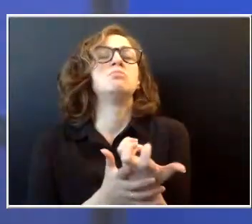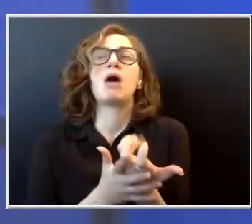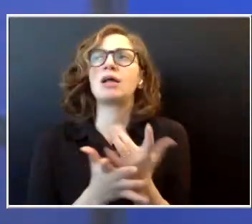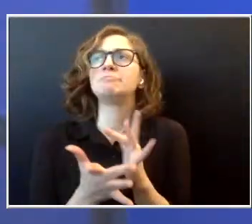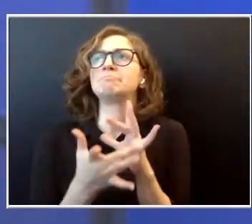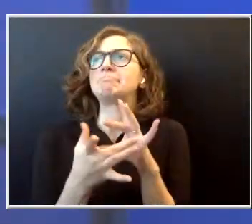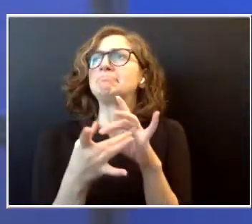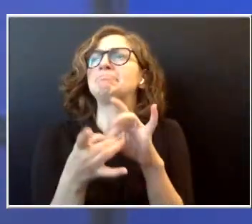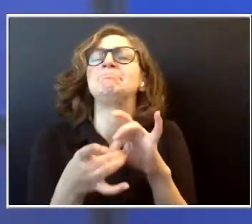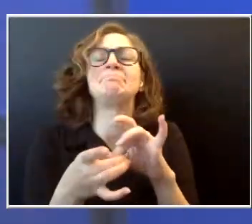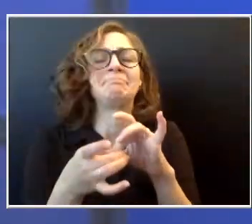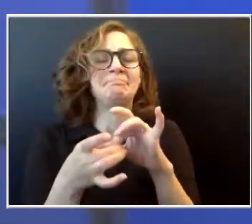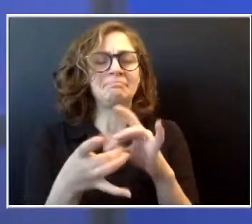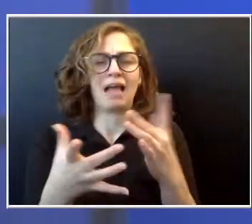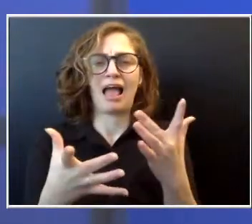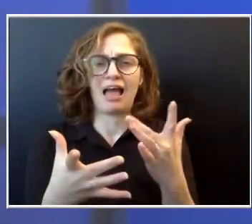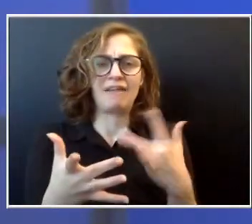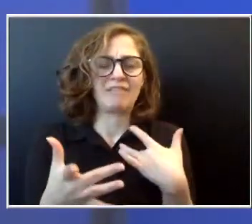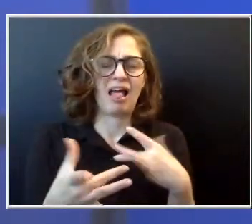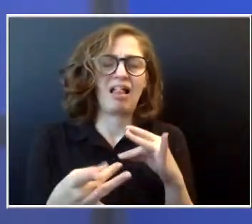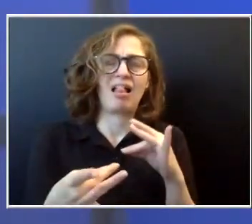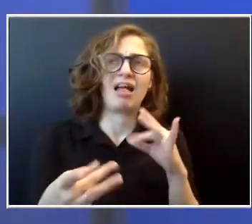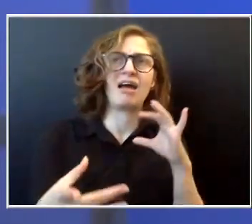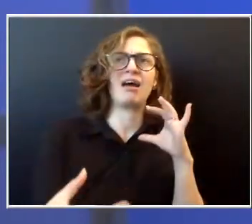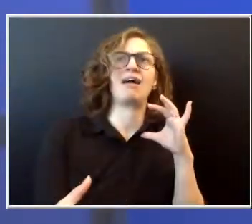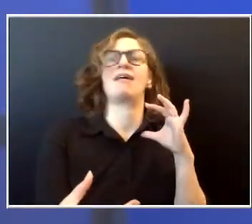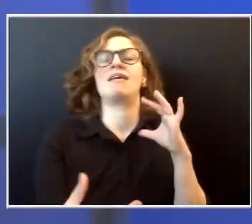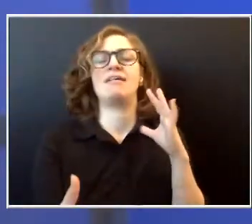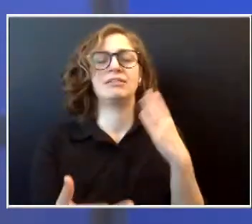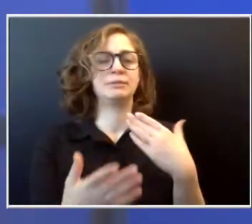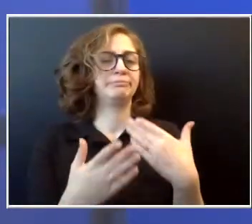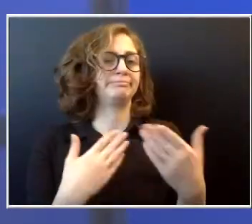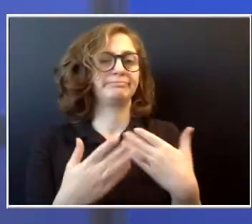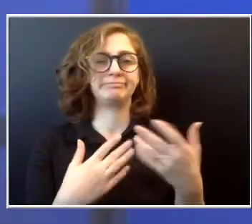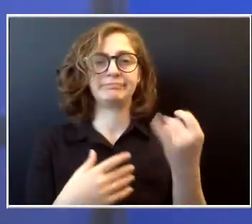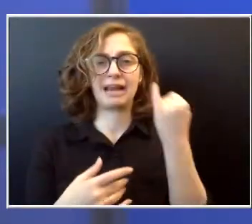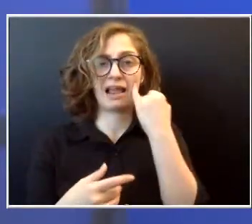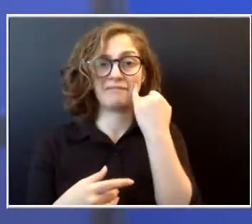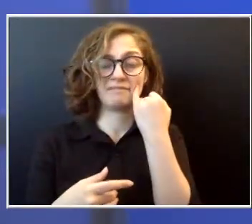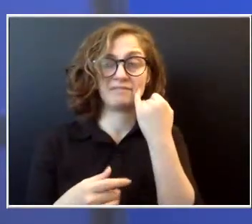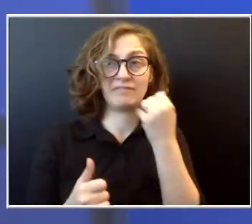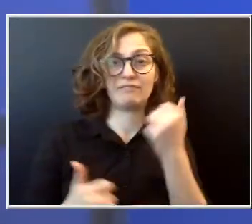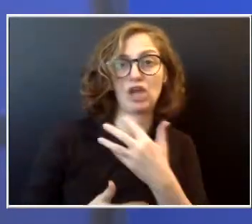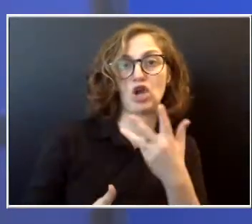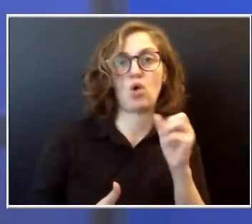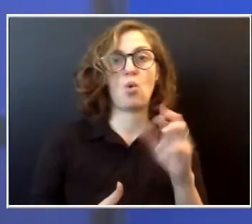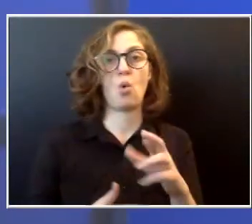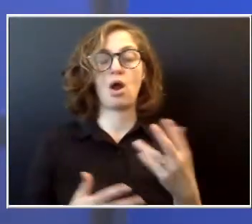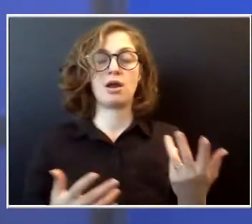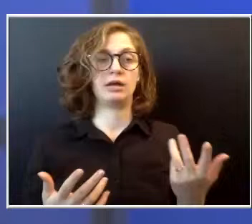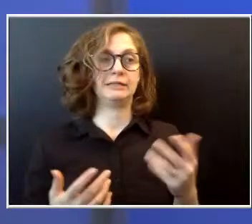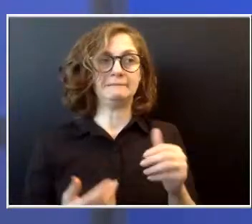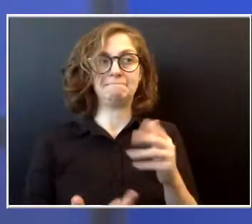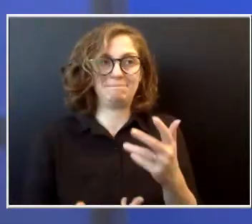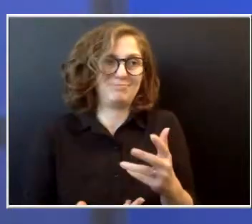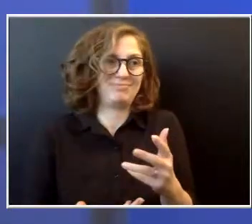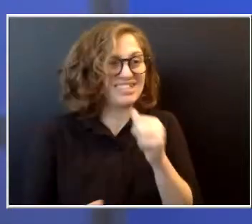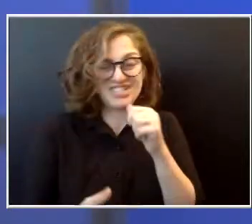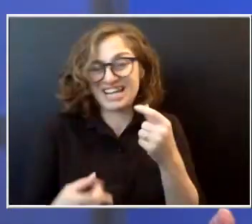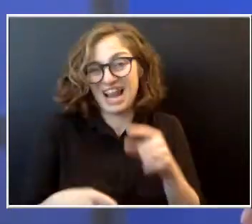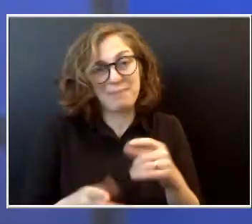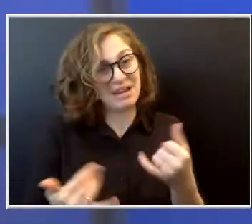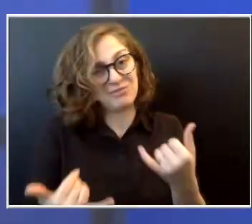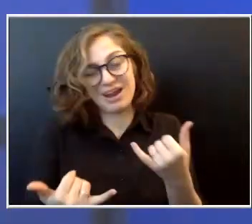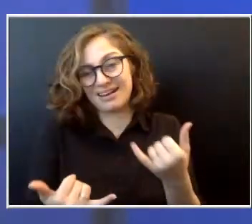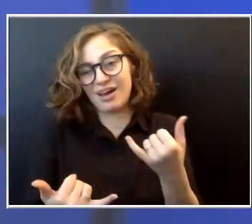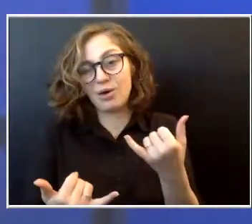of avoidant fear or because of just it's not in the cards for them at this time, that loneliness,